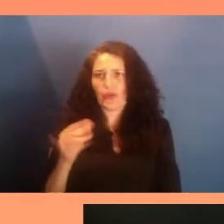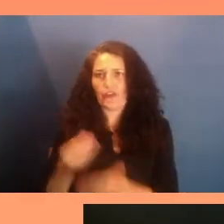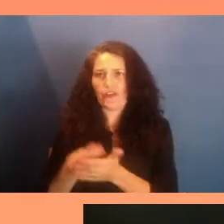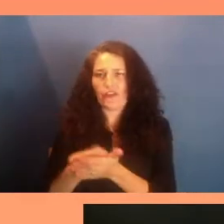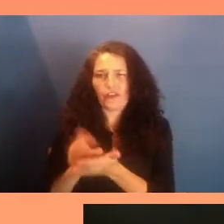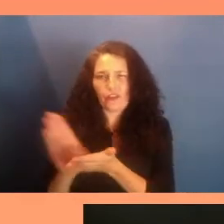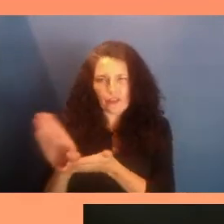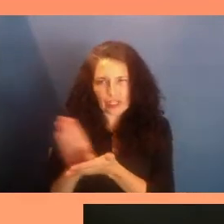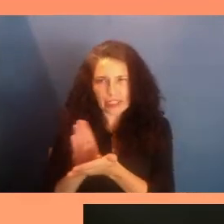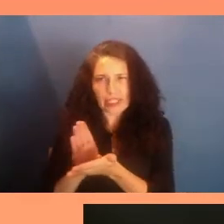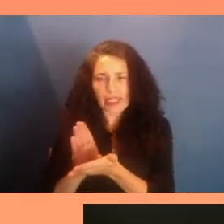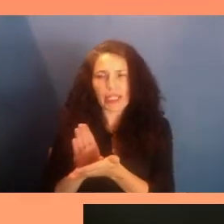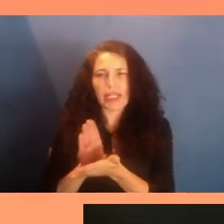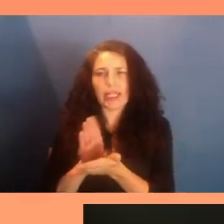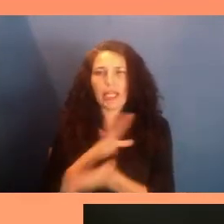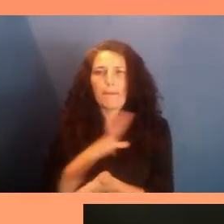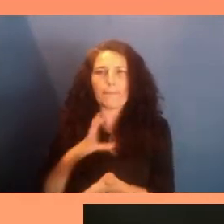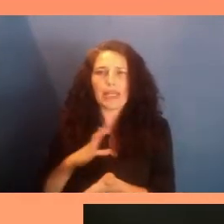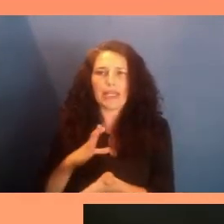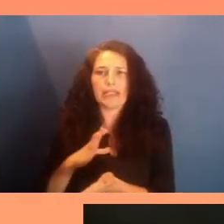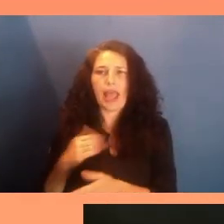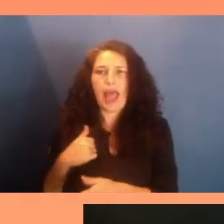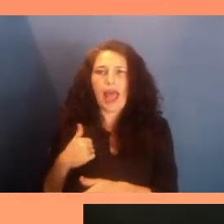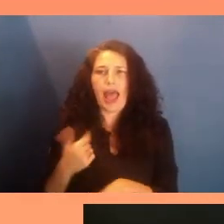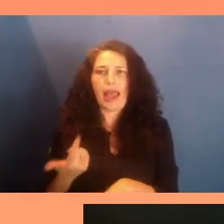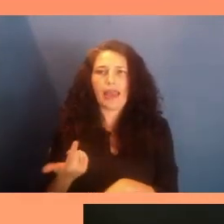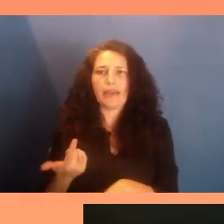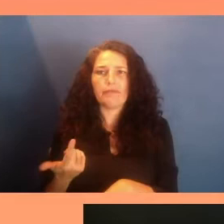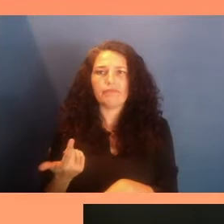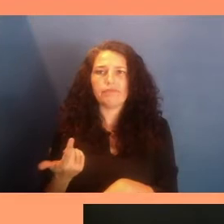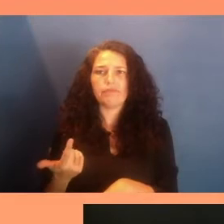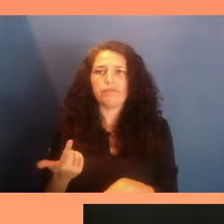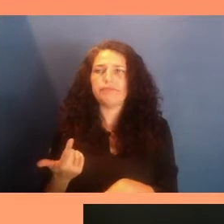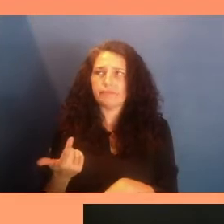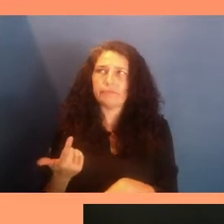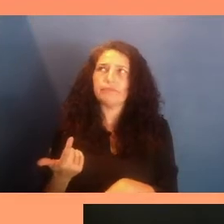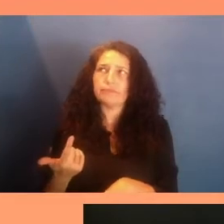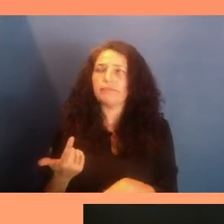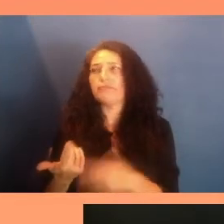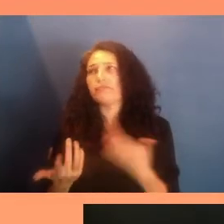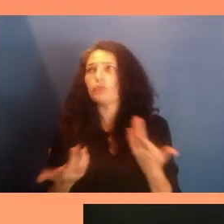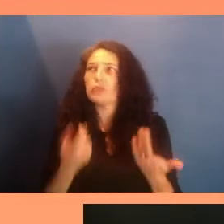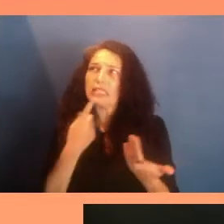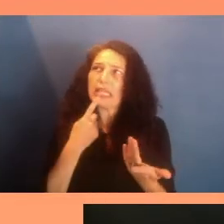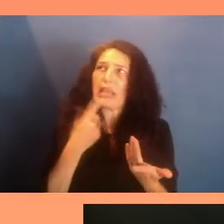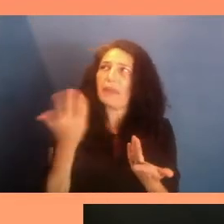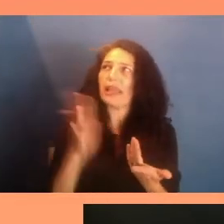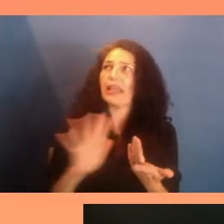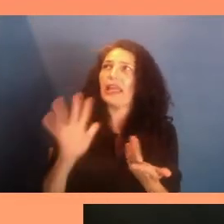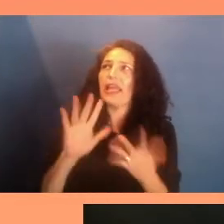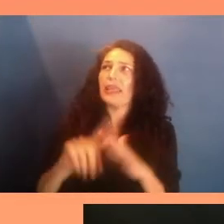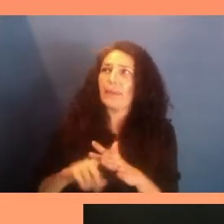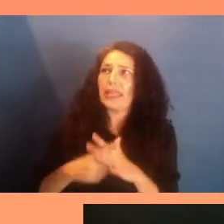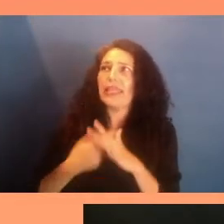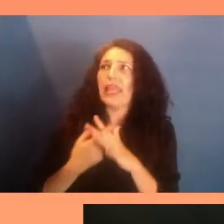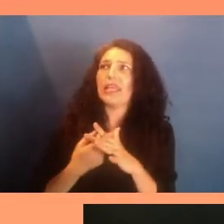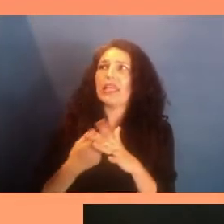out this the beginnings of, I'll say, of me thinking